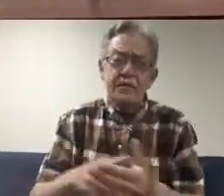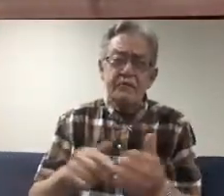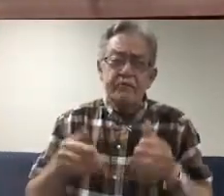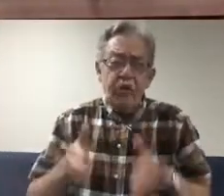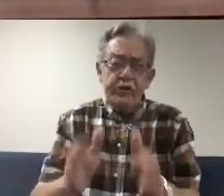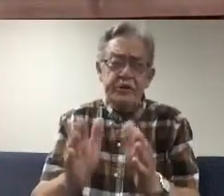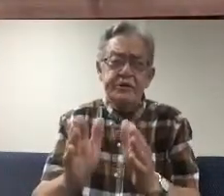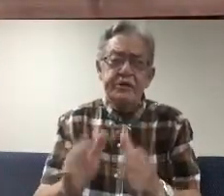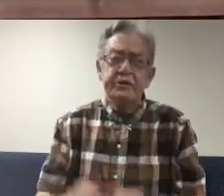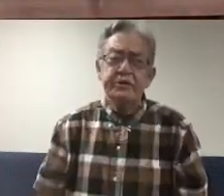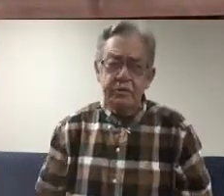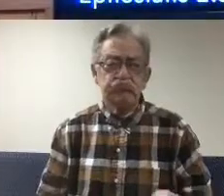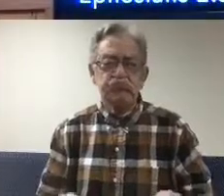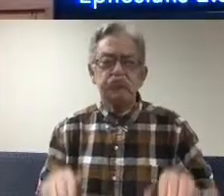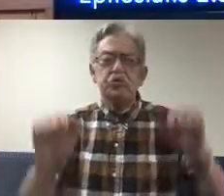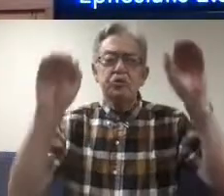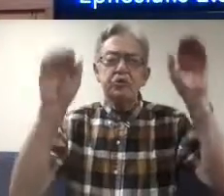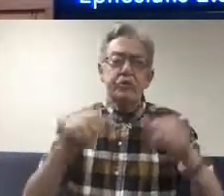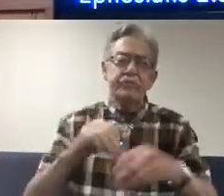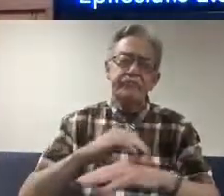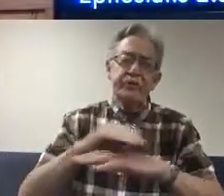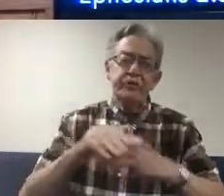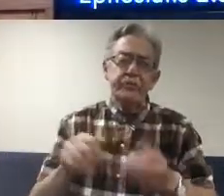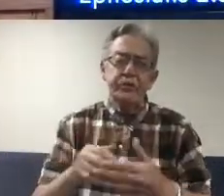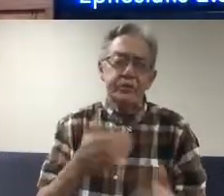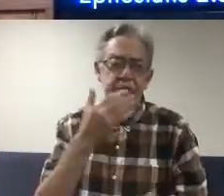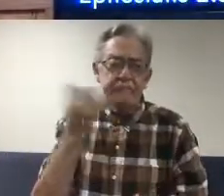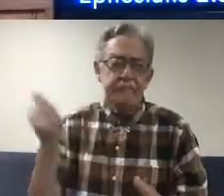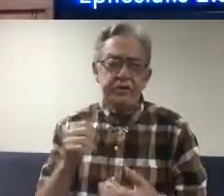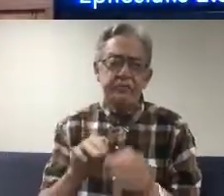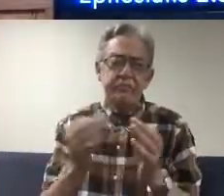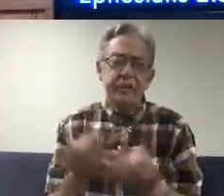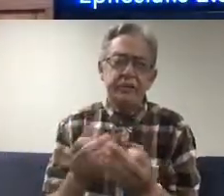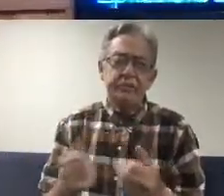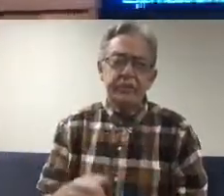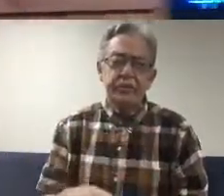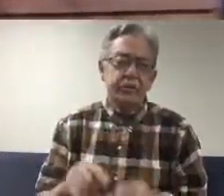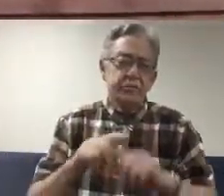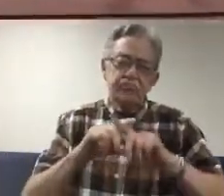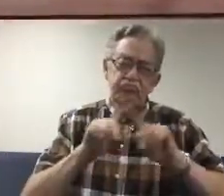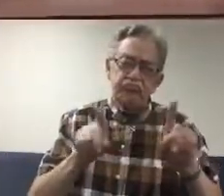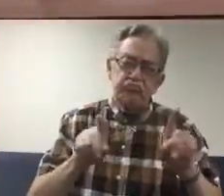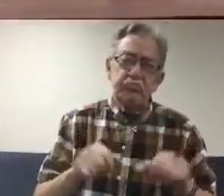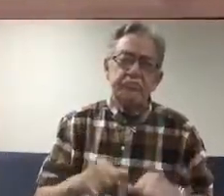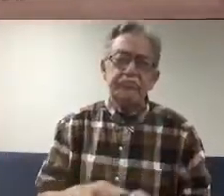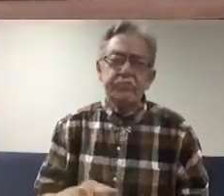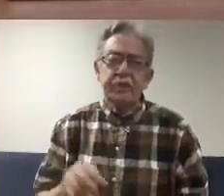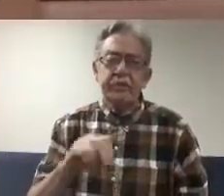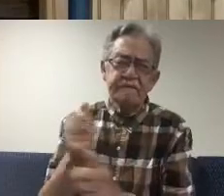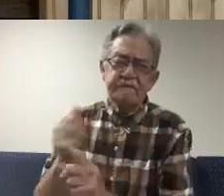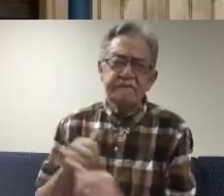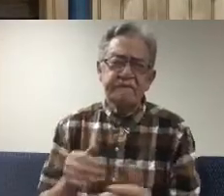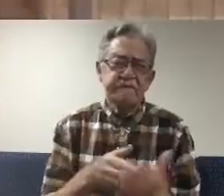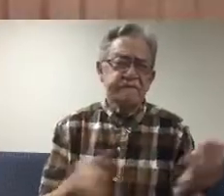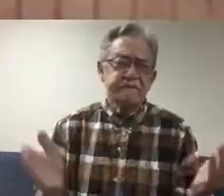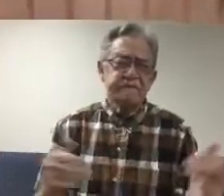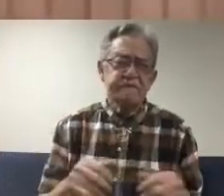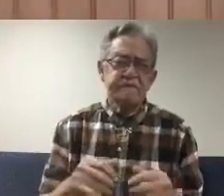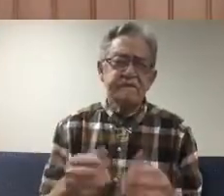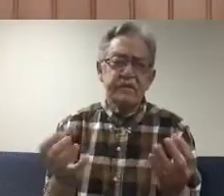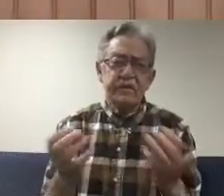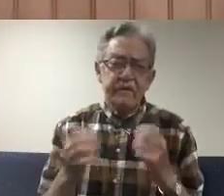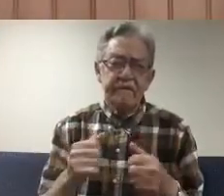some scientific research that had been done to show that those who were gay